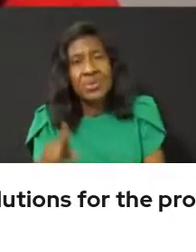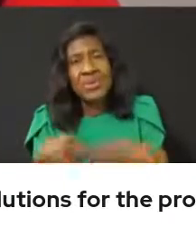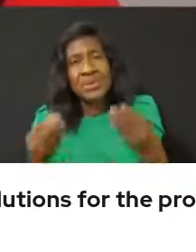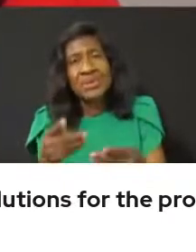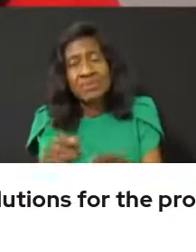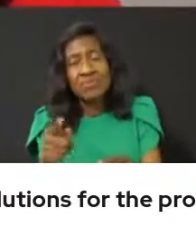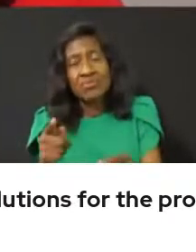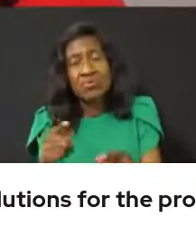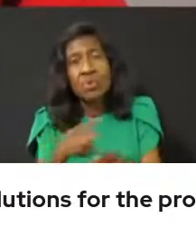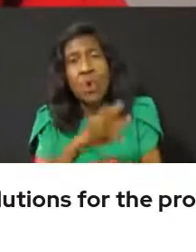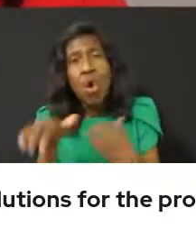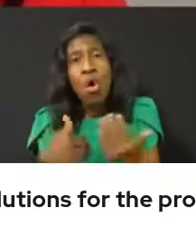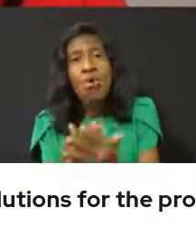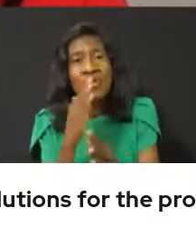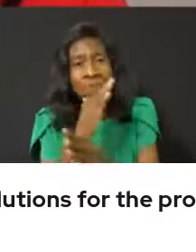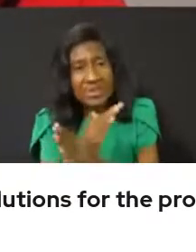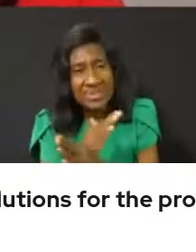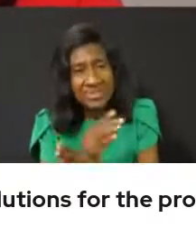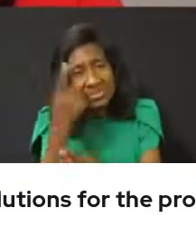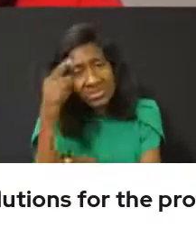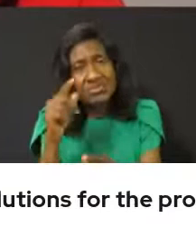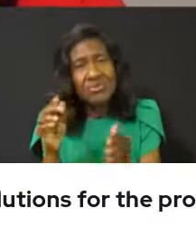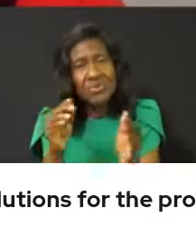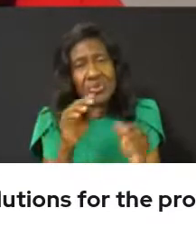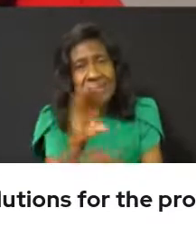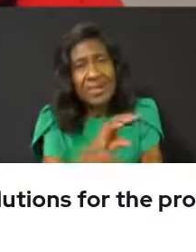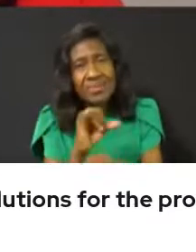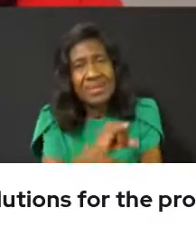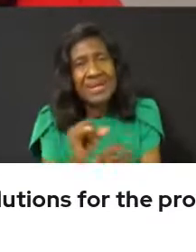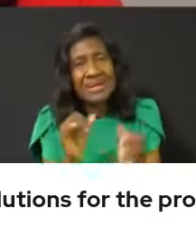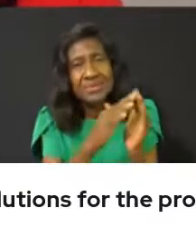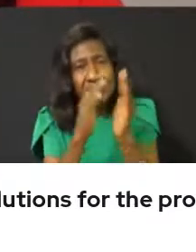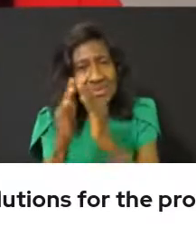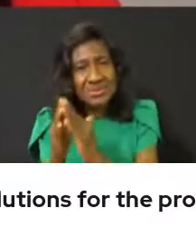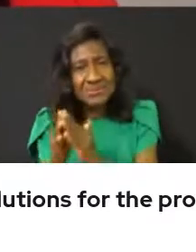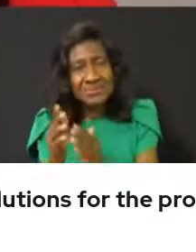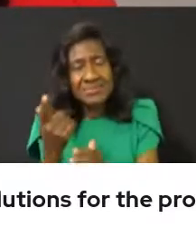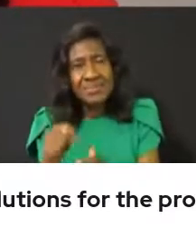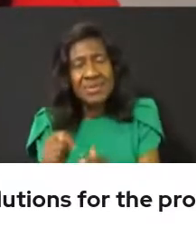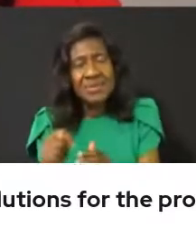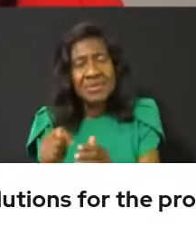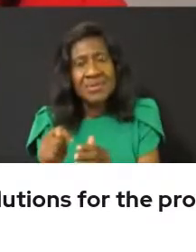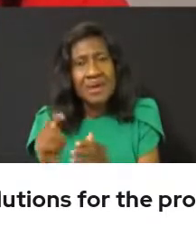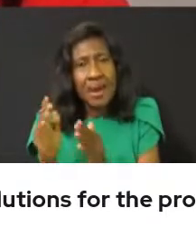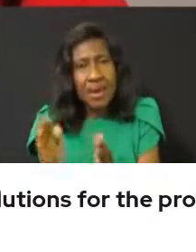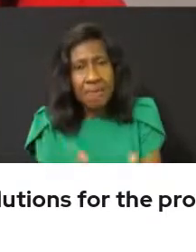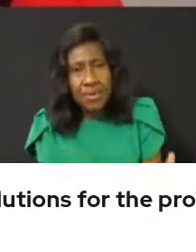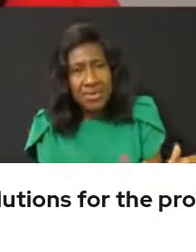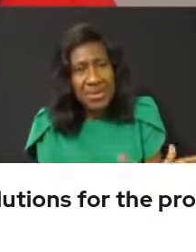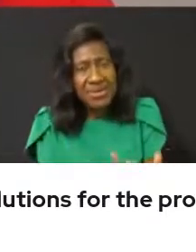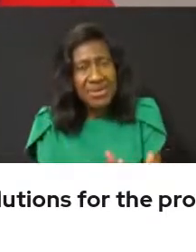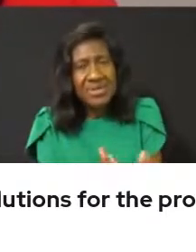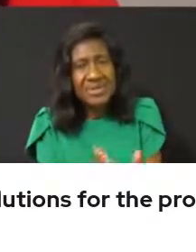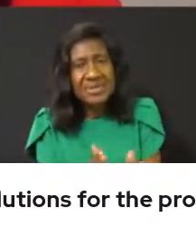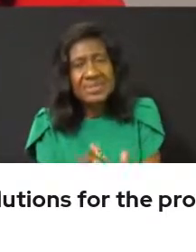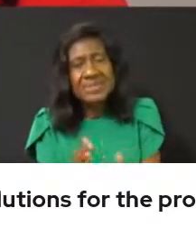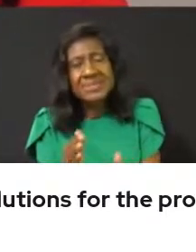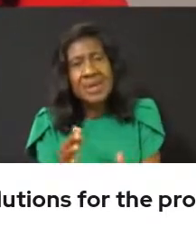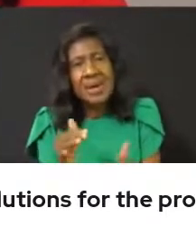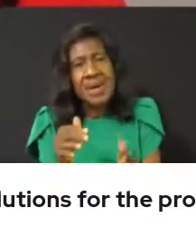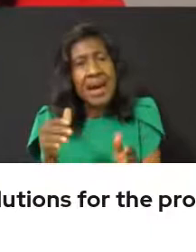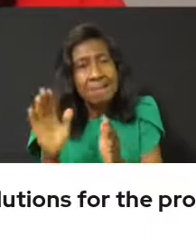Cayman Islands community. Now, the critical preparedness and readiness measures that we have